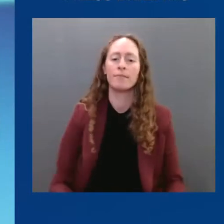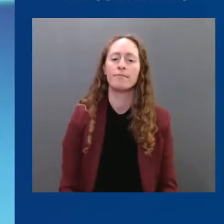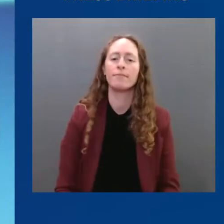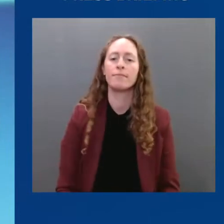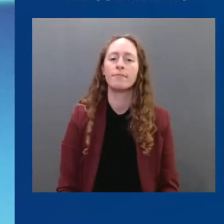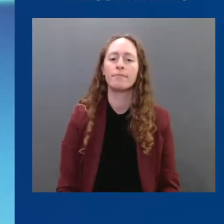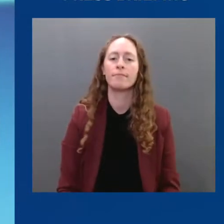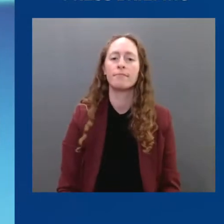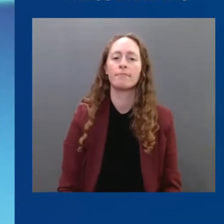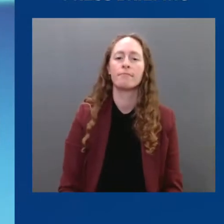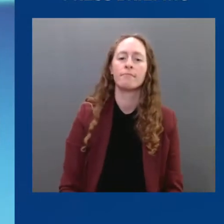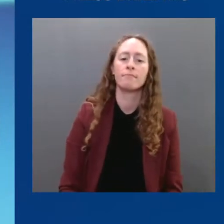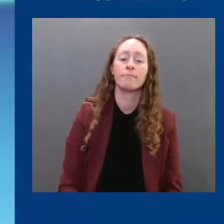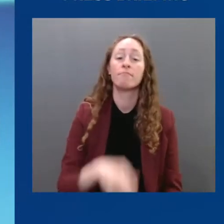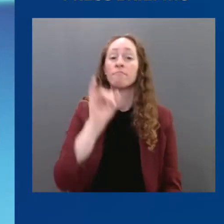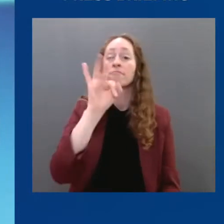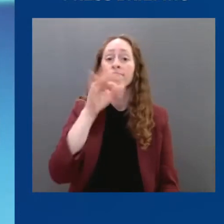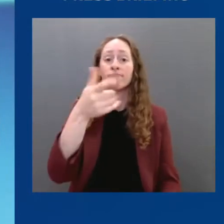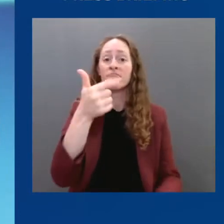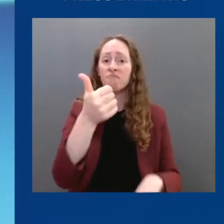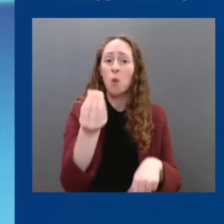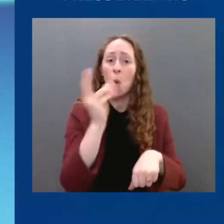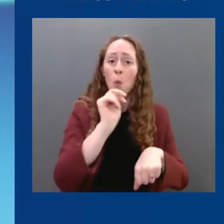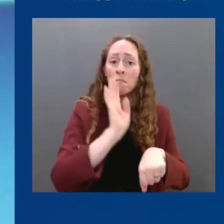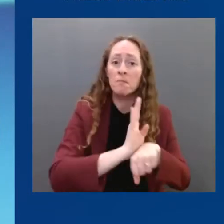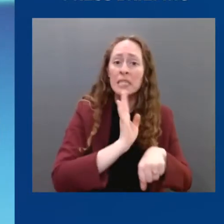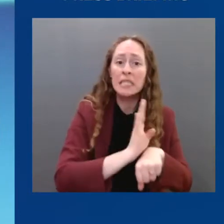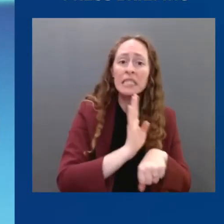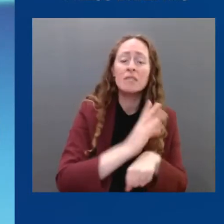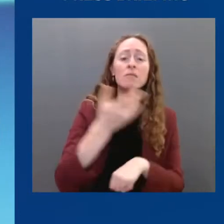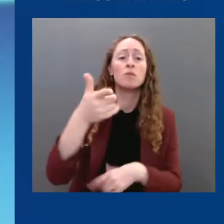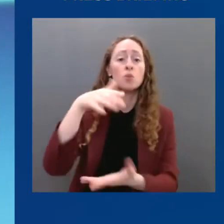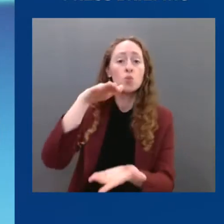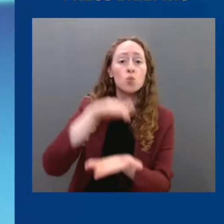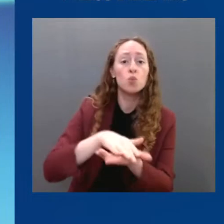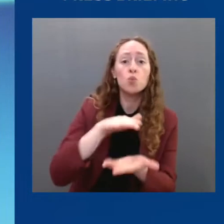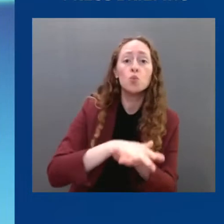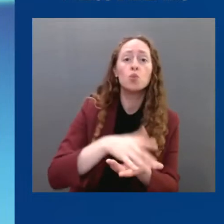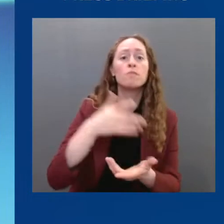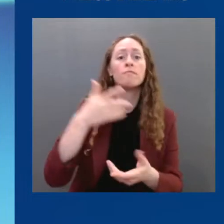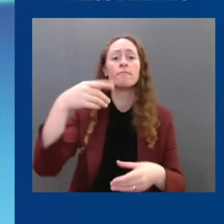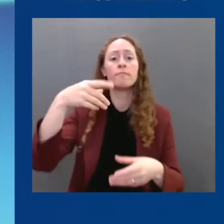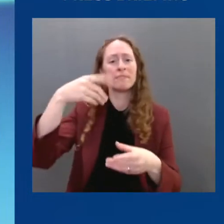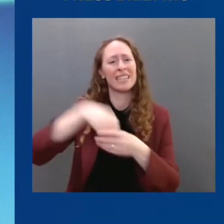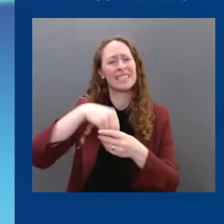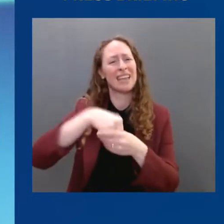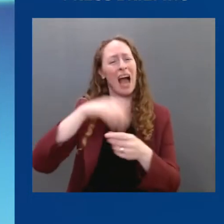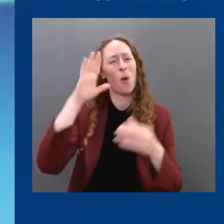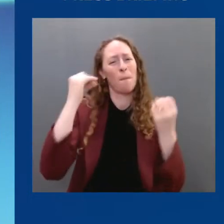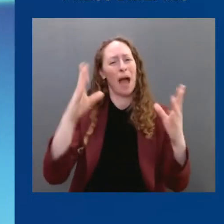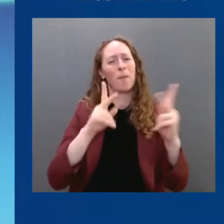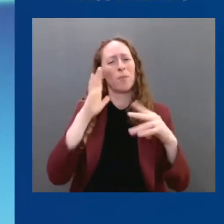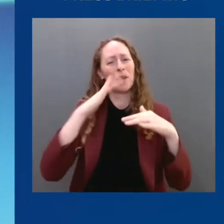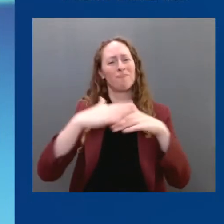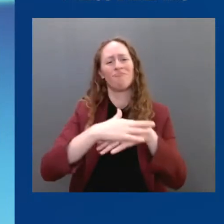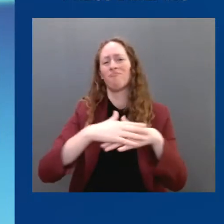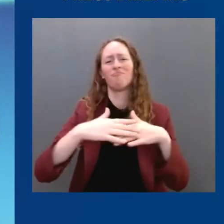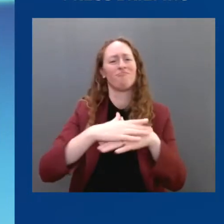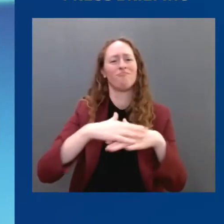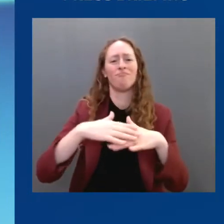institution that brings people together indoors, please work to improve the quality of that indoor air. Let me close with